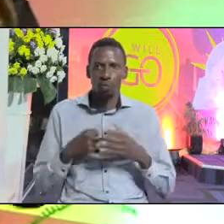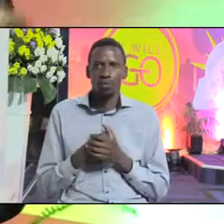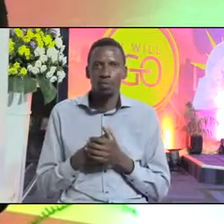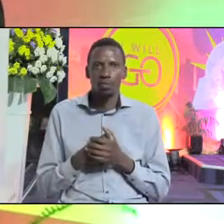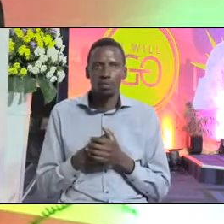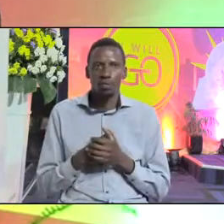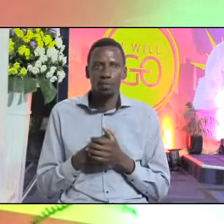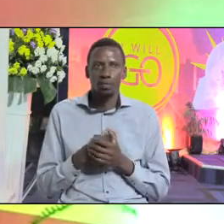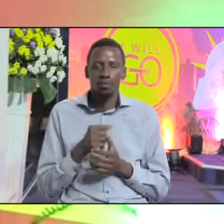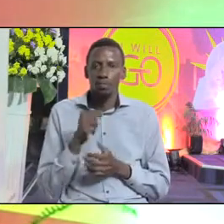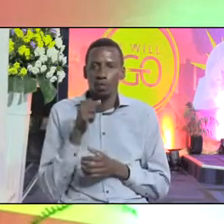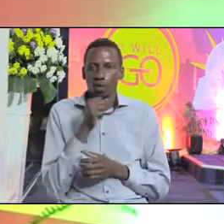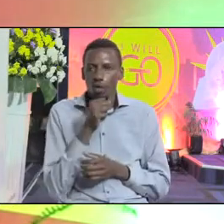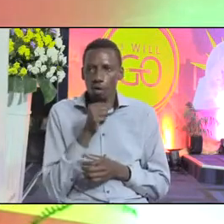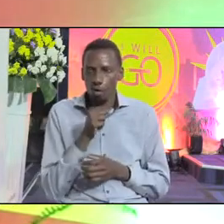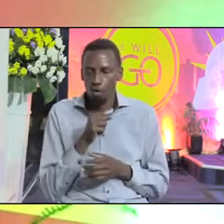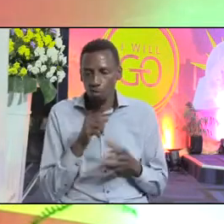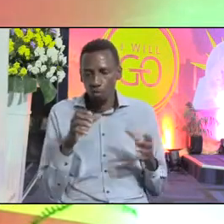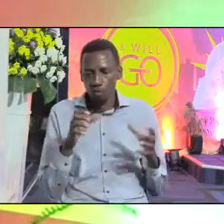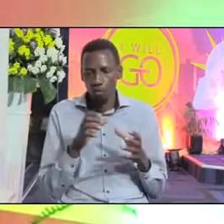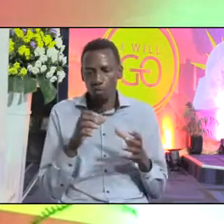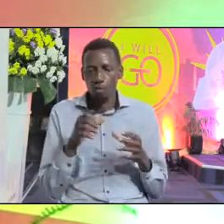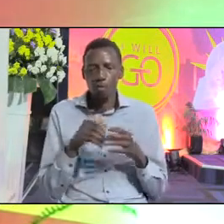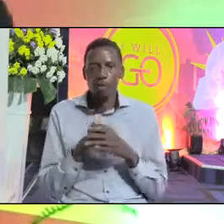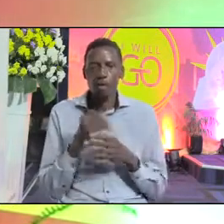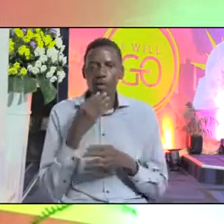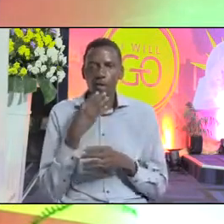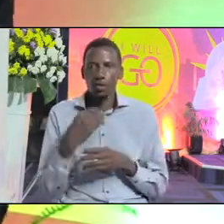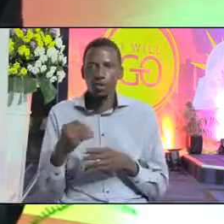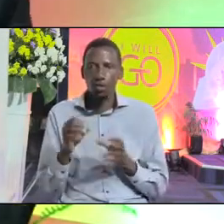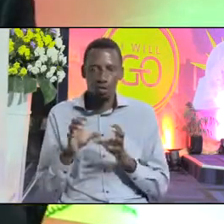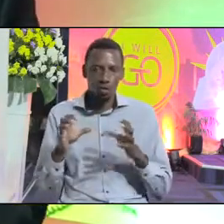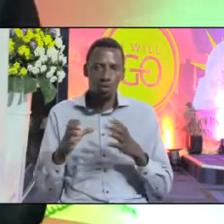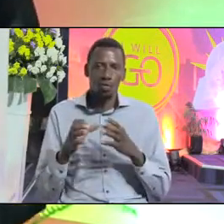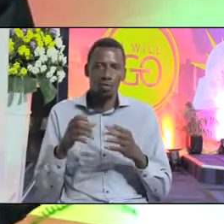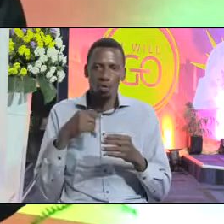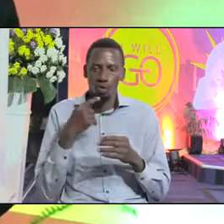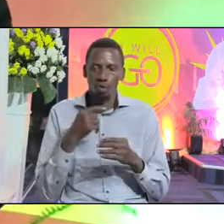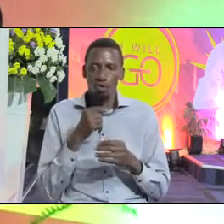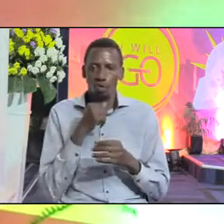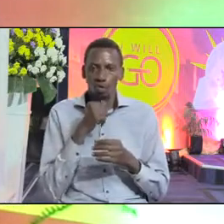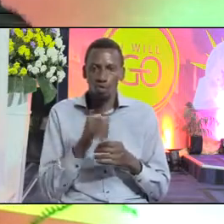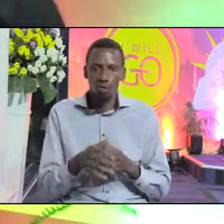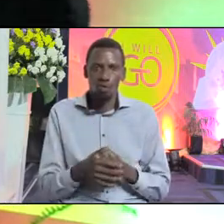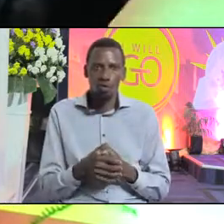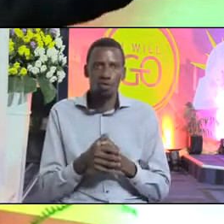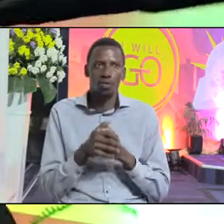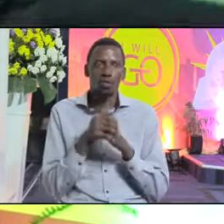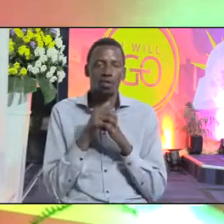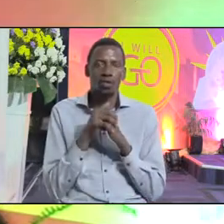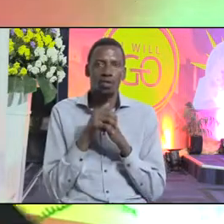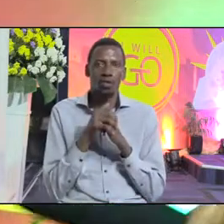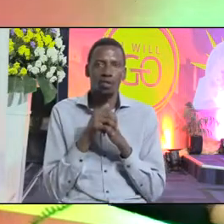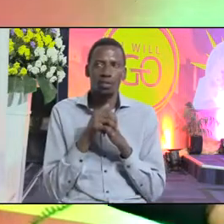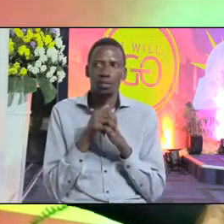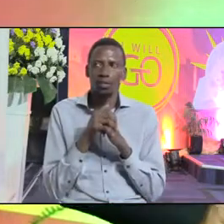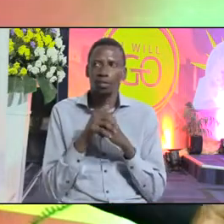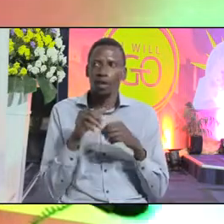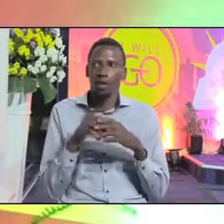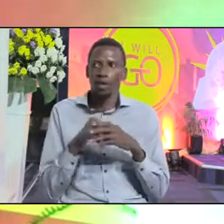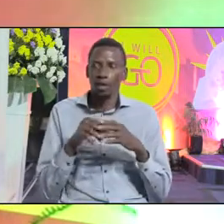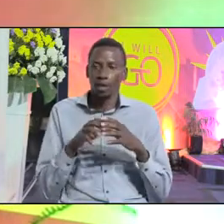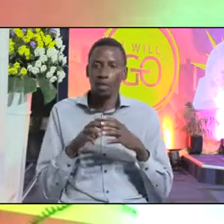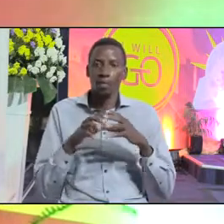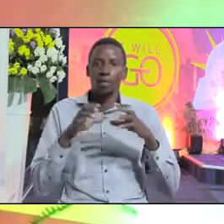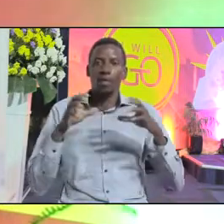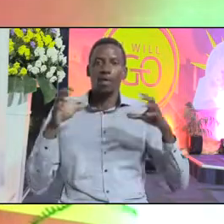outcasts within the enclaves of the Jewish community, who did not worship in grand cathedrals,